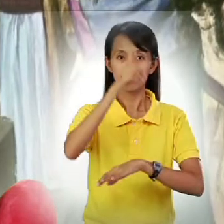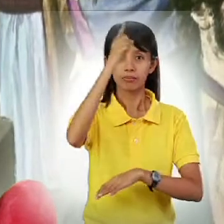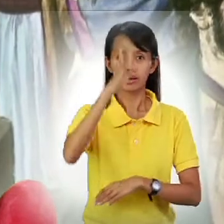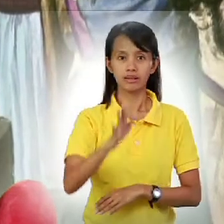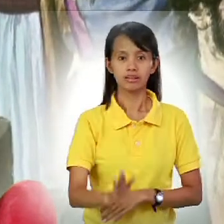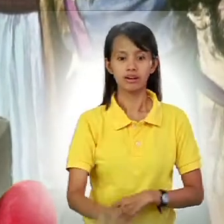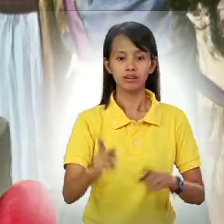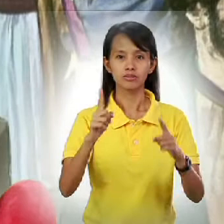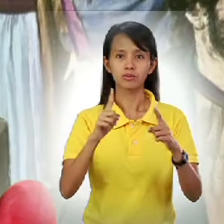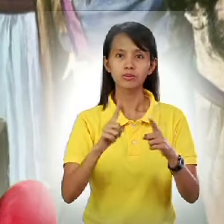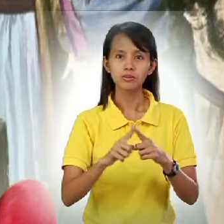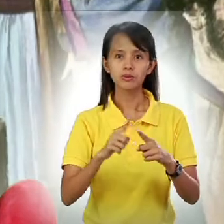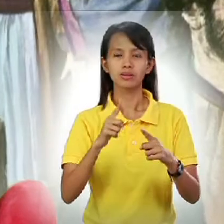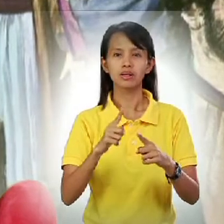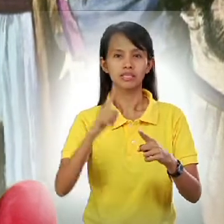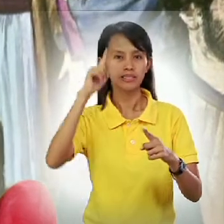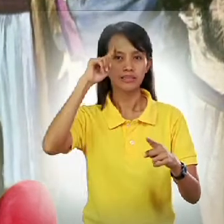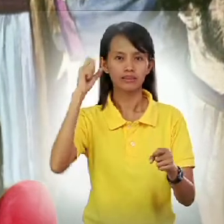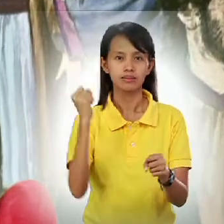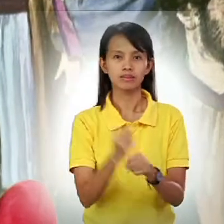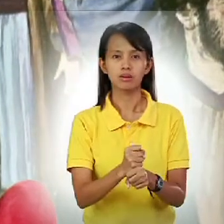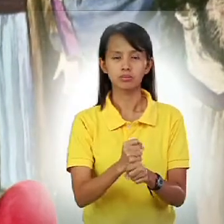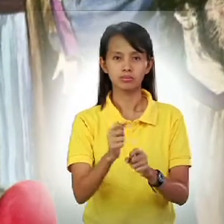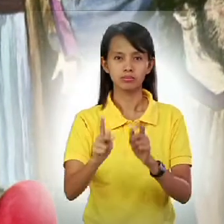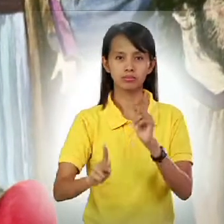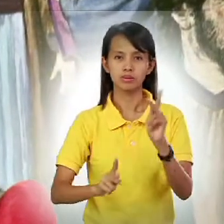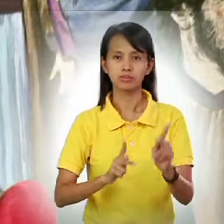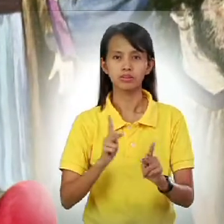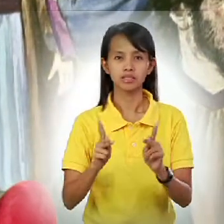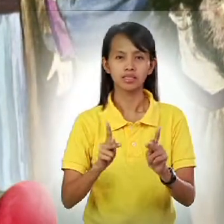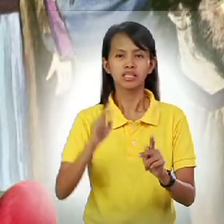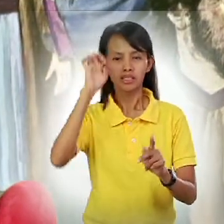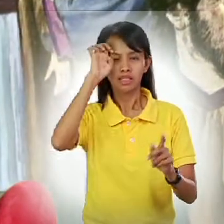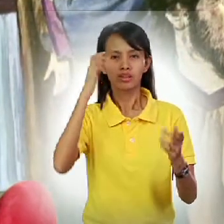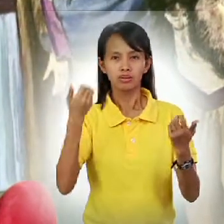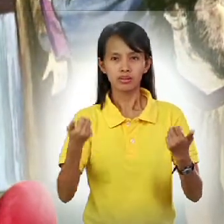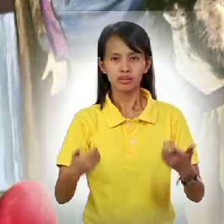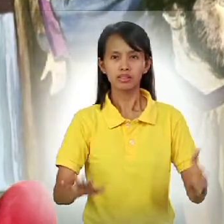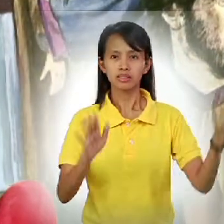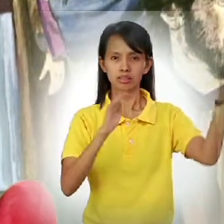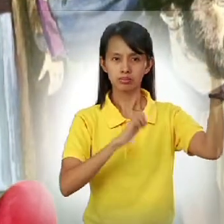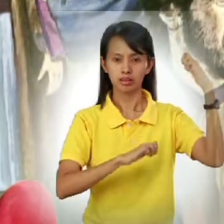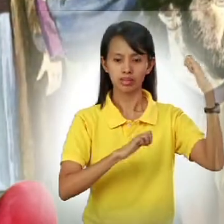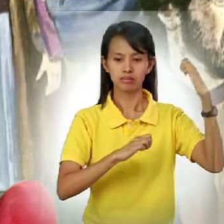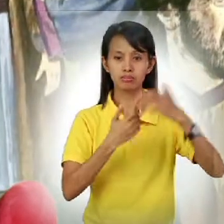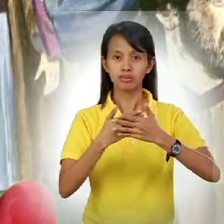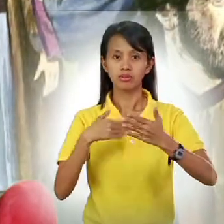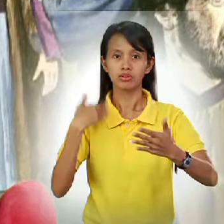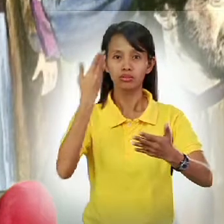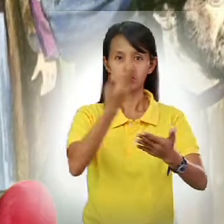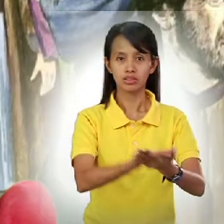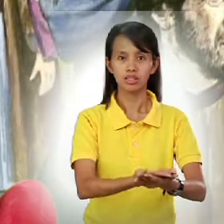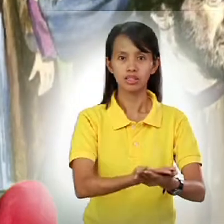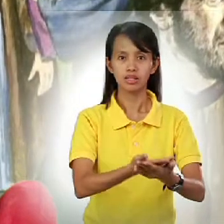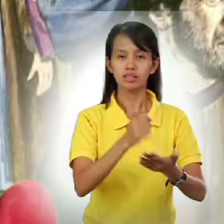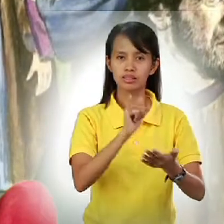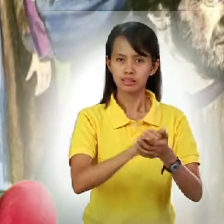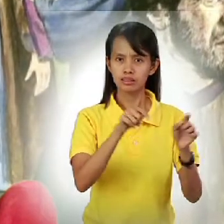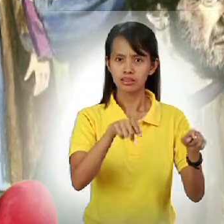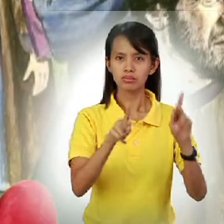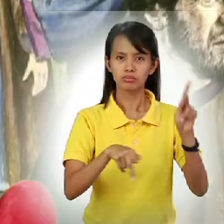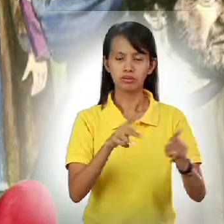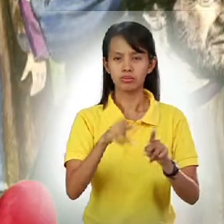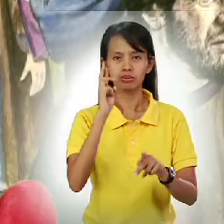by God to a rebellious people. He already expected, before even reaching the people, that